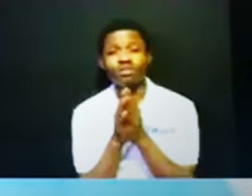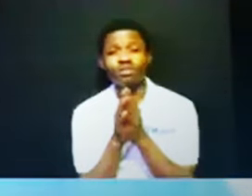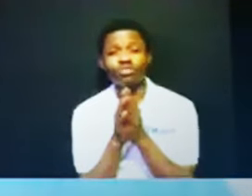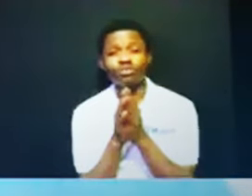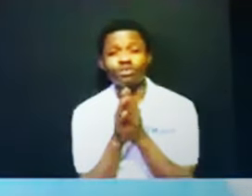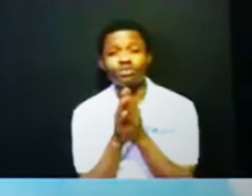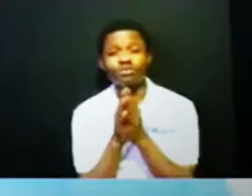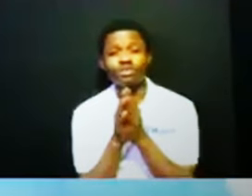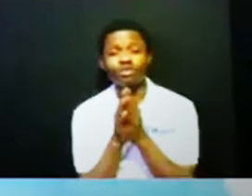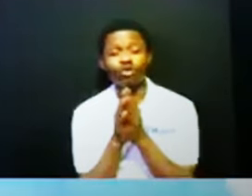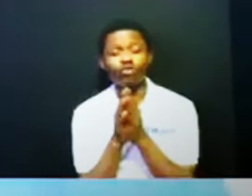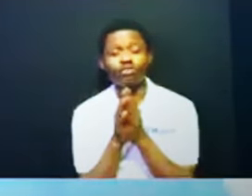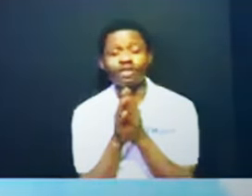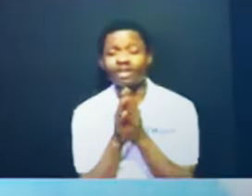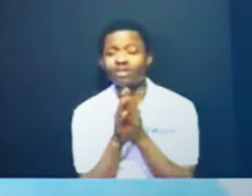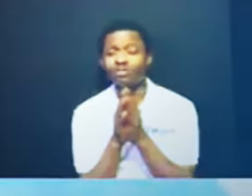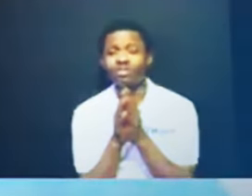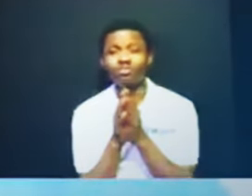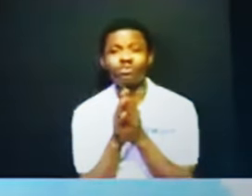Jesus.